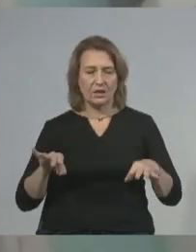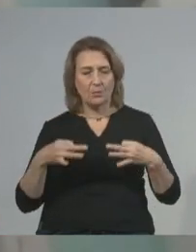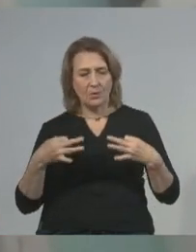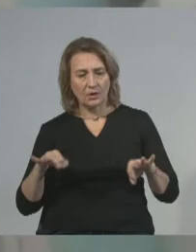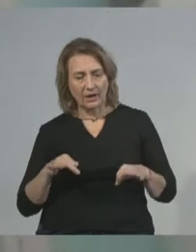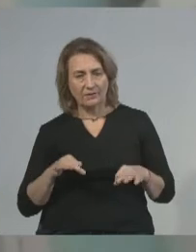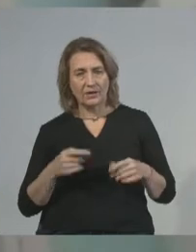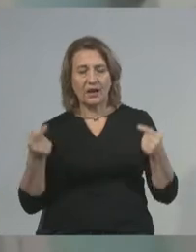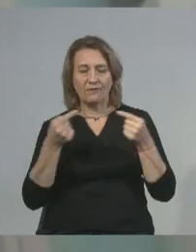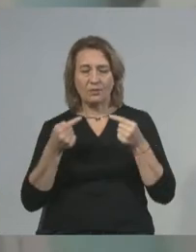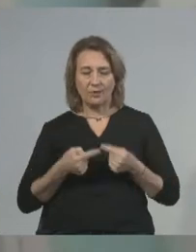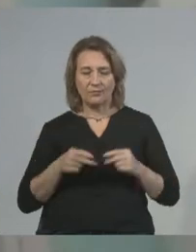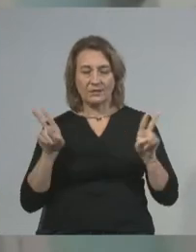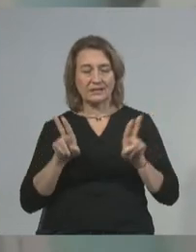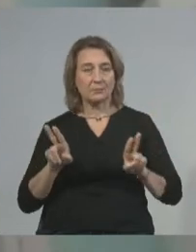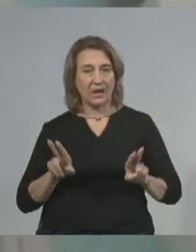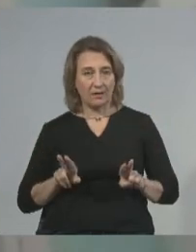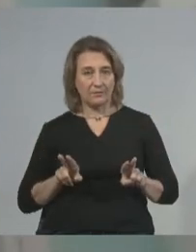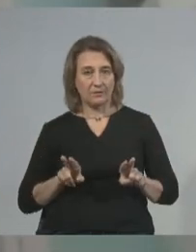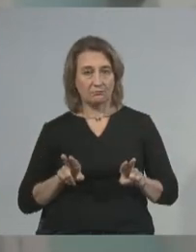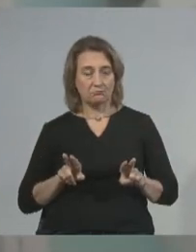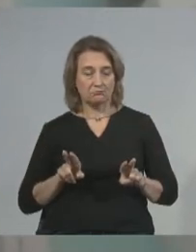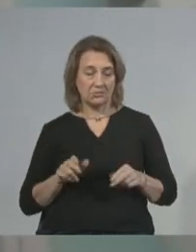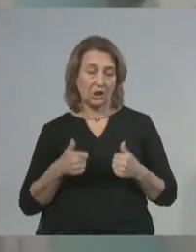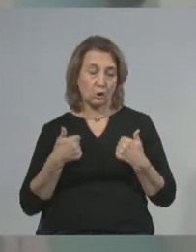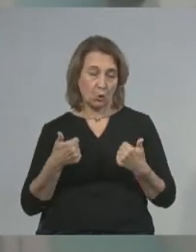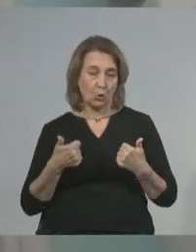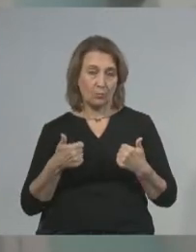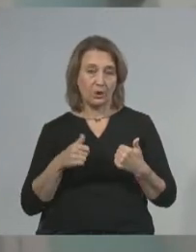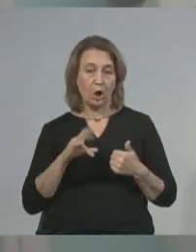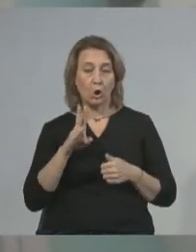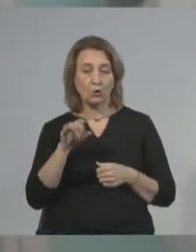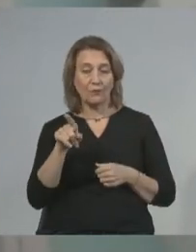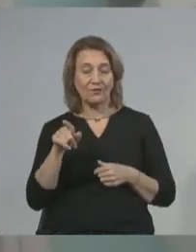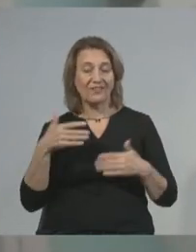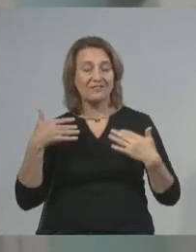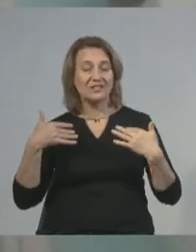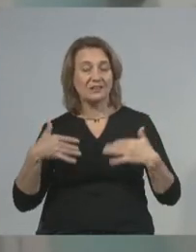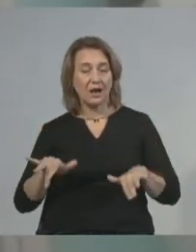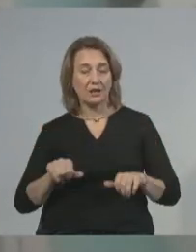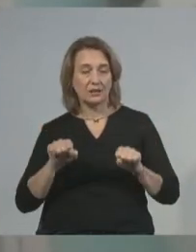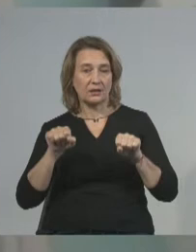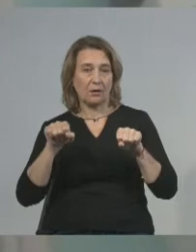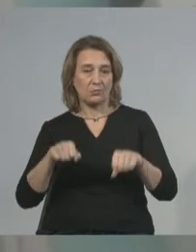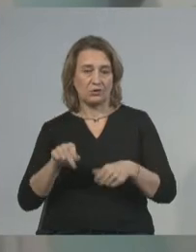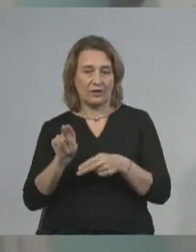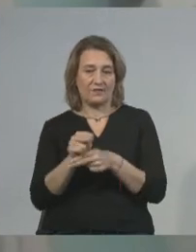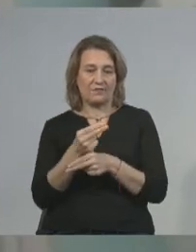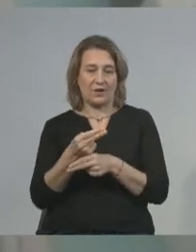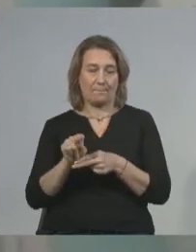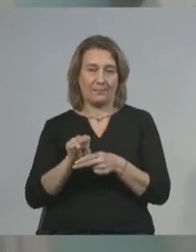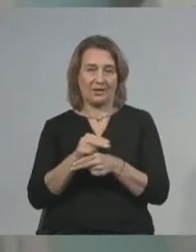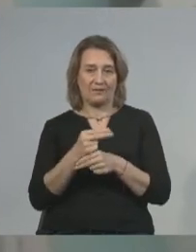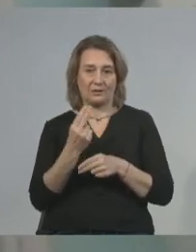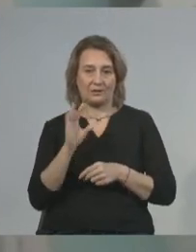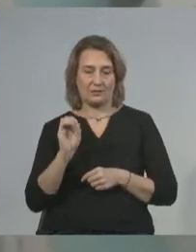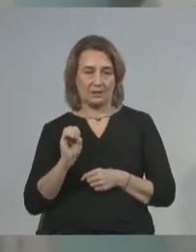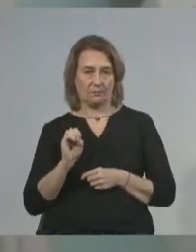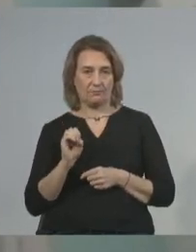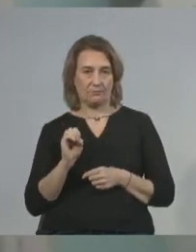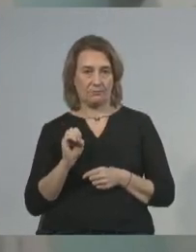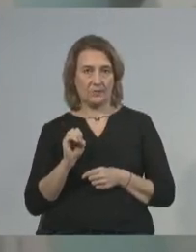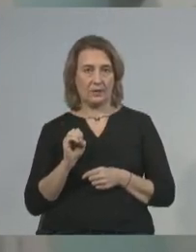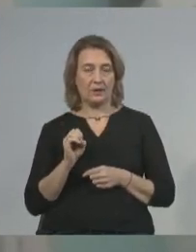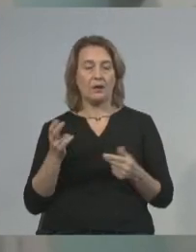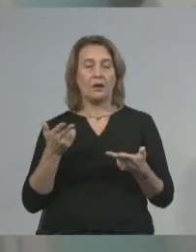battle so unless eu has some really heavy rules and legislation in place and not just eu but